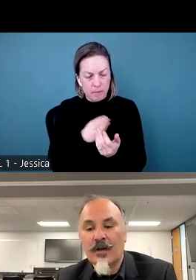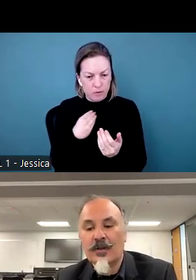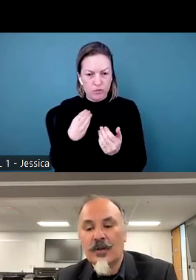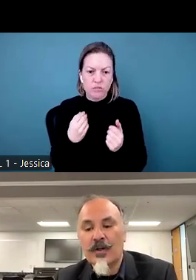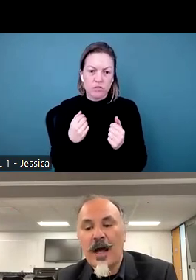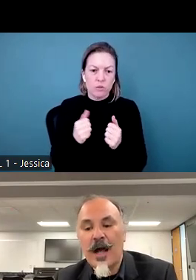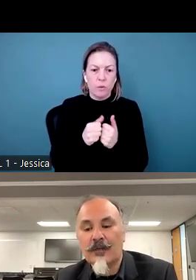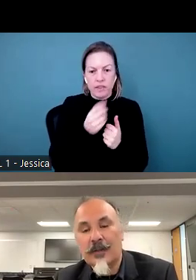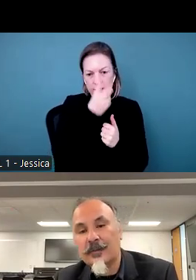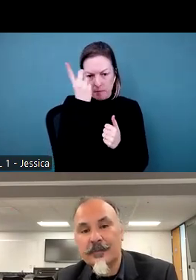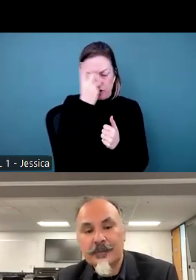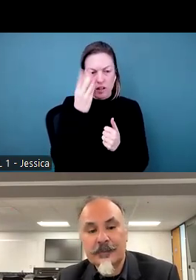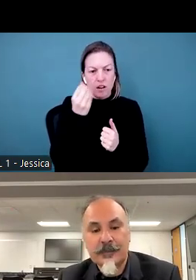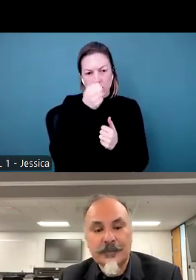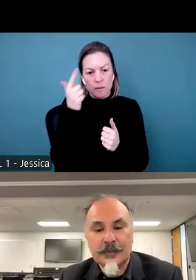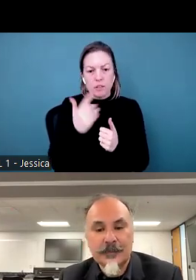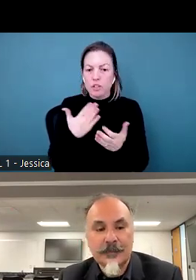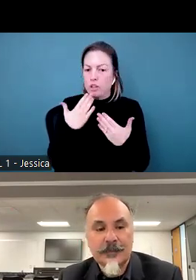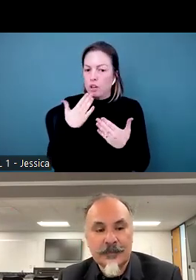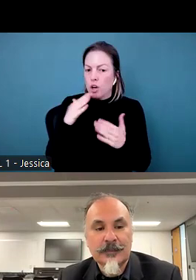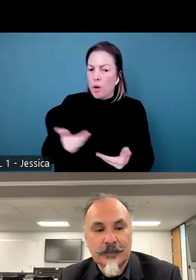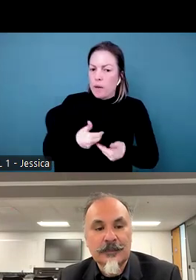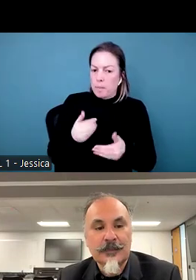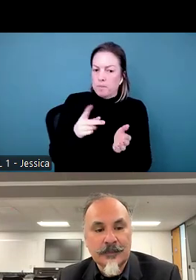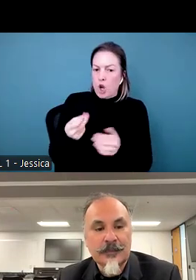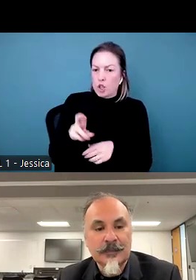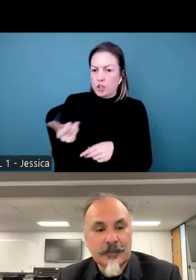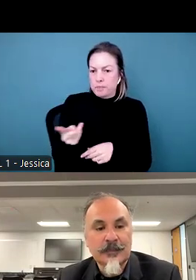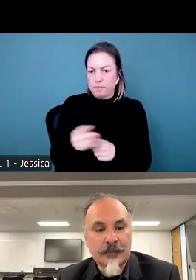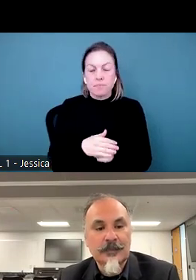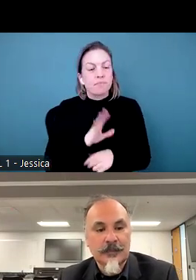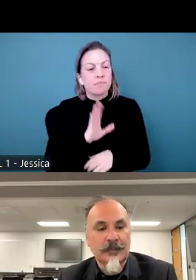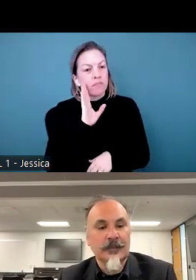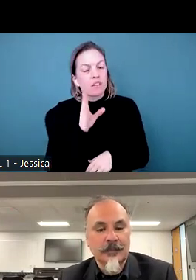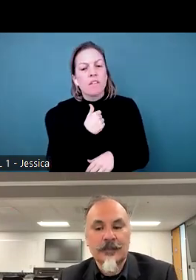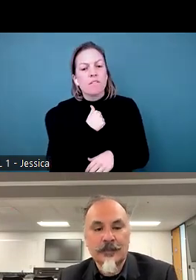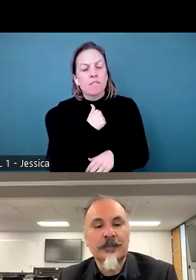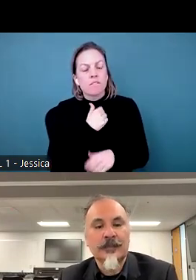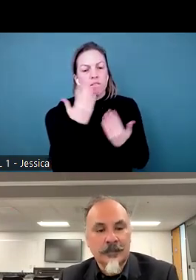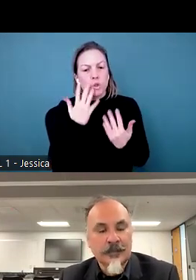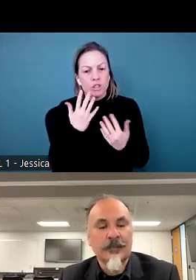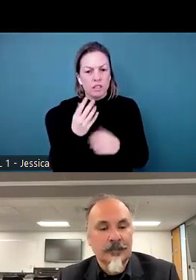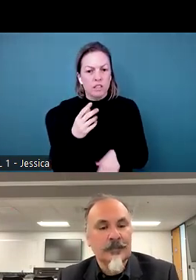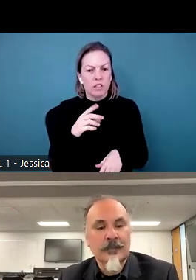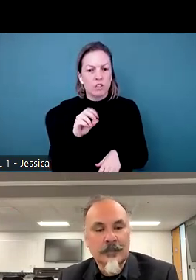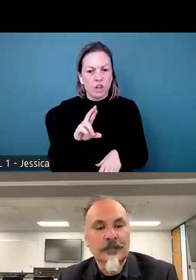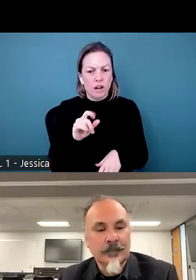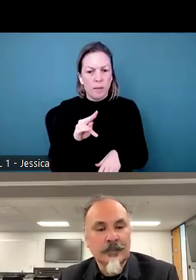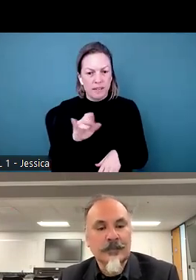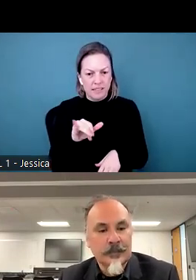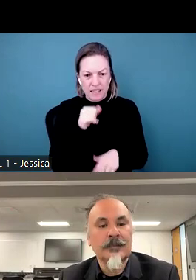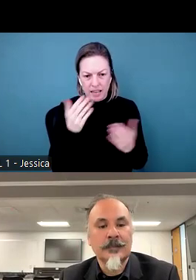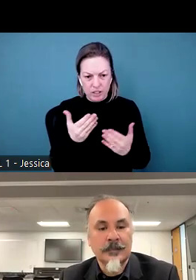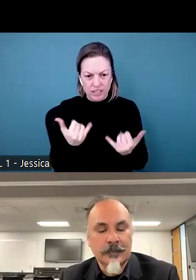and Dr. Lauren Alving. Great. Thank you. Unfortunately, Dr. Alving won't be here today, and we are, I think, welcoming Dr. Steve